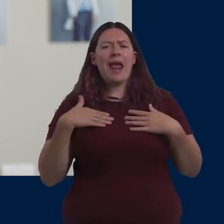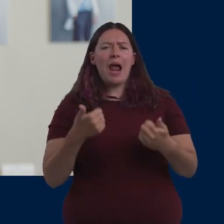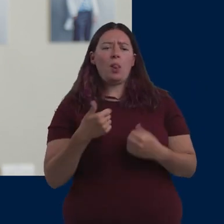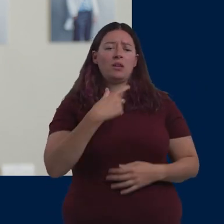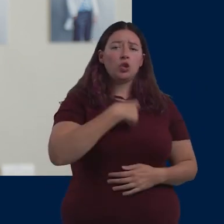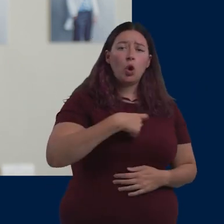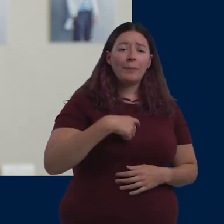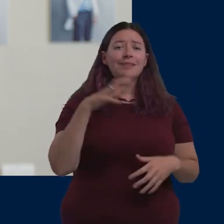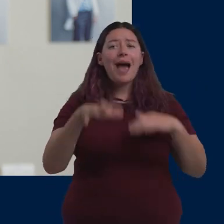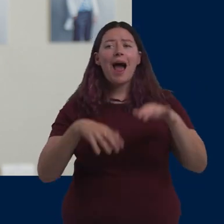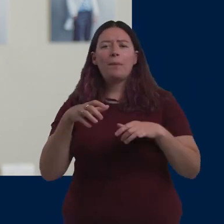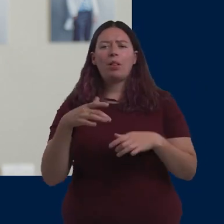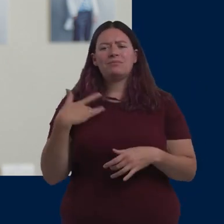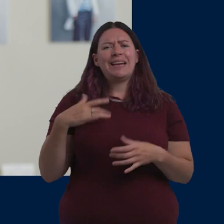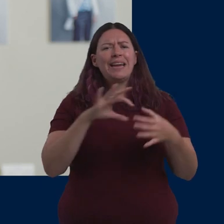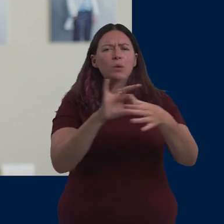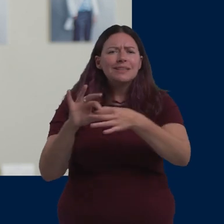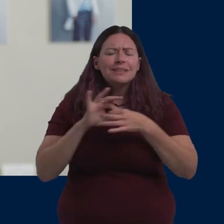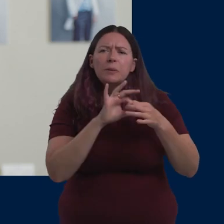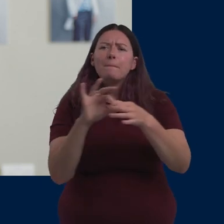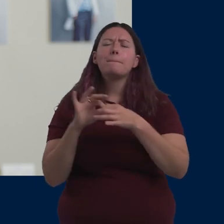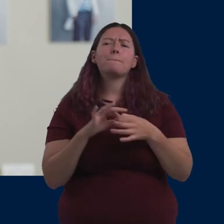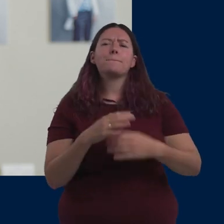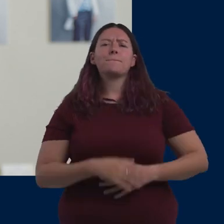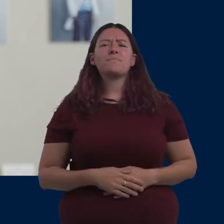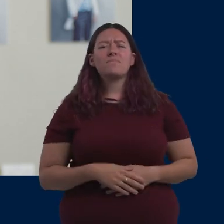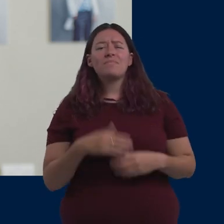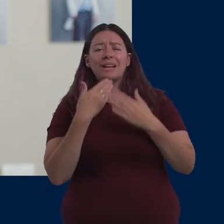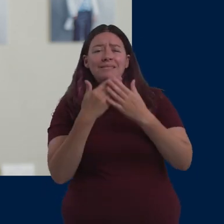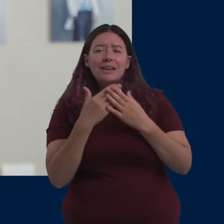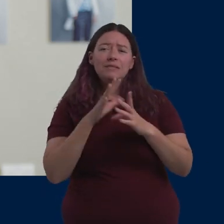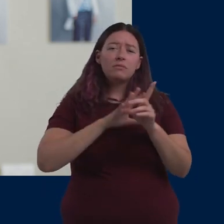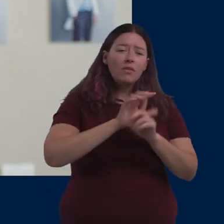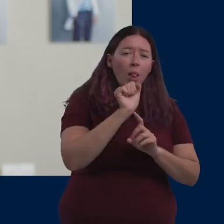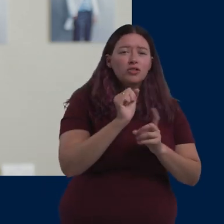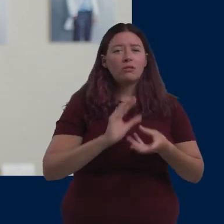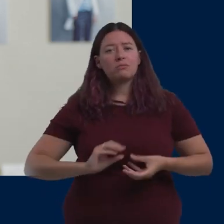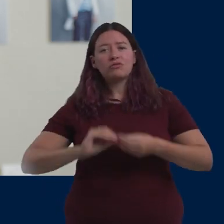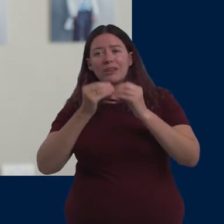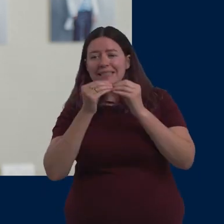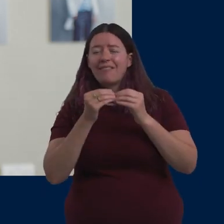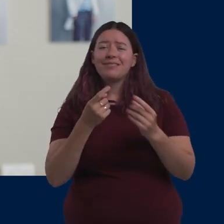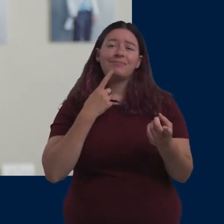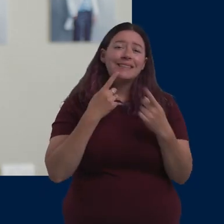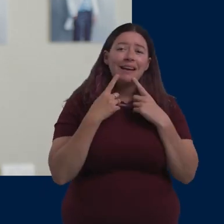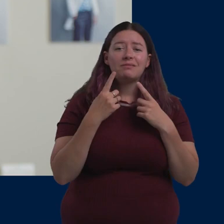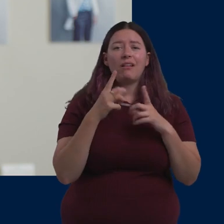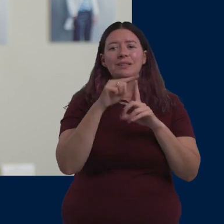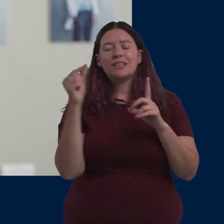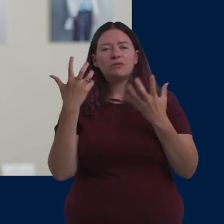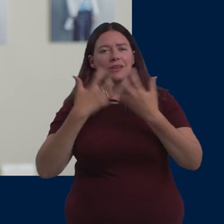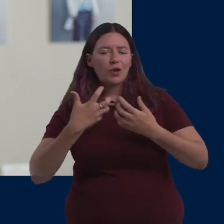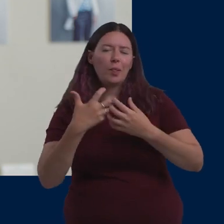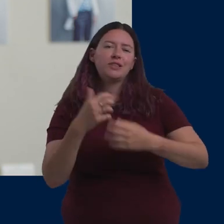humans, animals, and ecosystems are bound together, to studies on culture and creativity, and data and